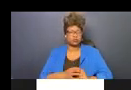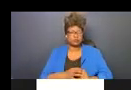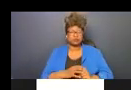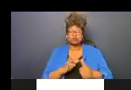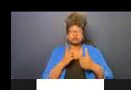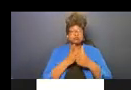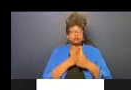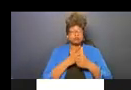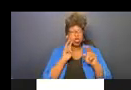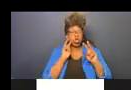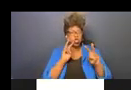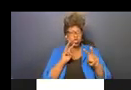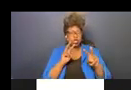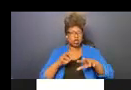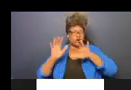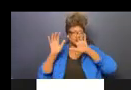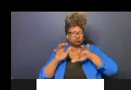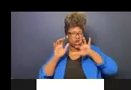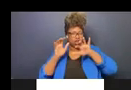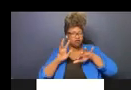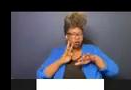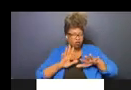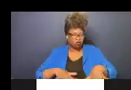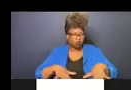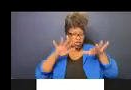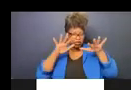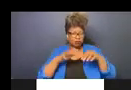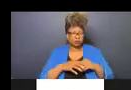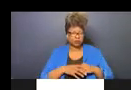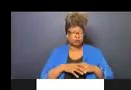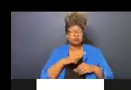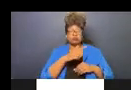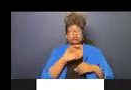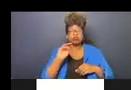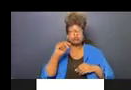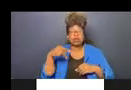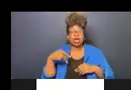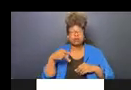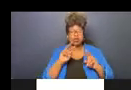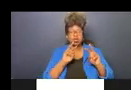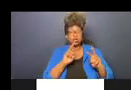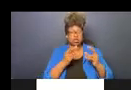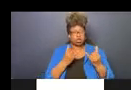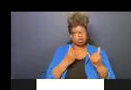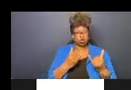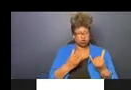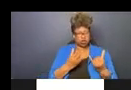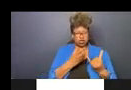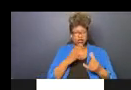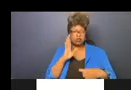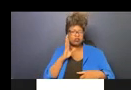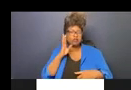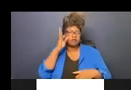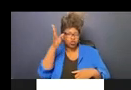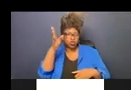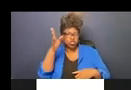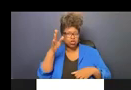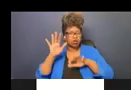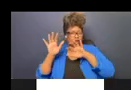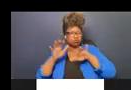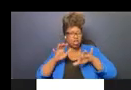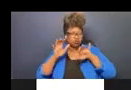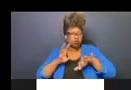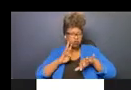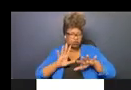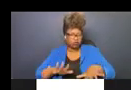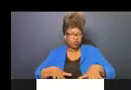flooding. This is a map from the model results looking at both current and future rainfall